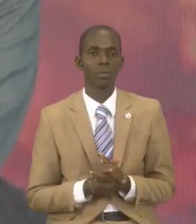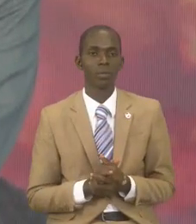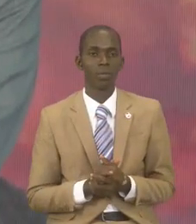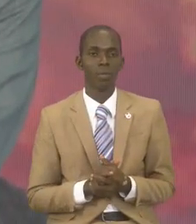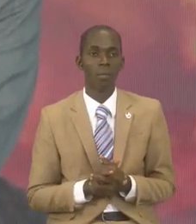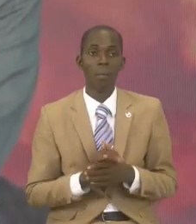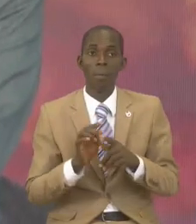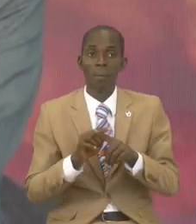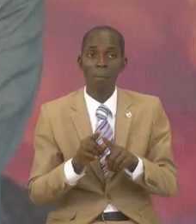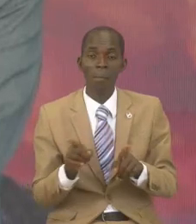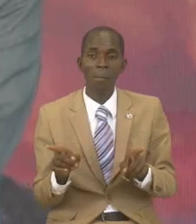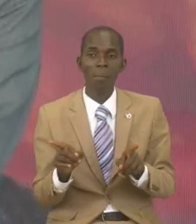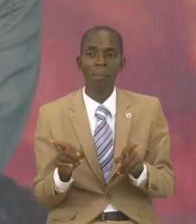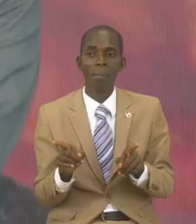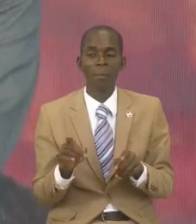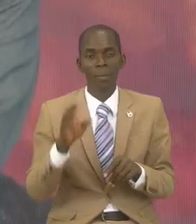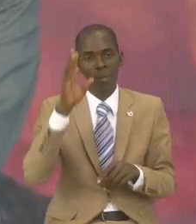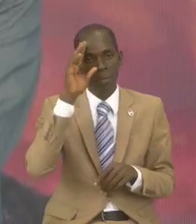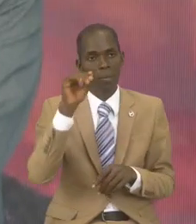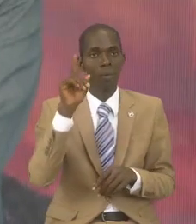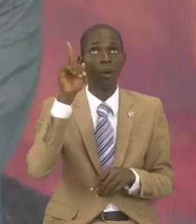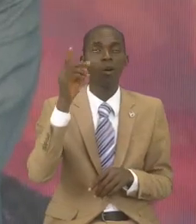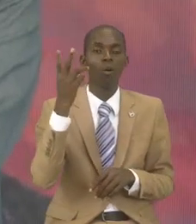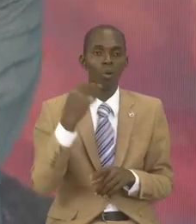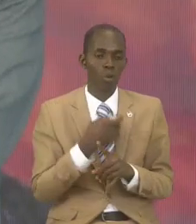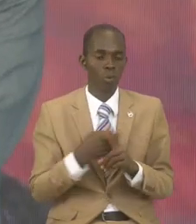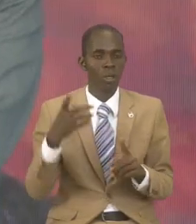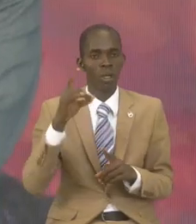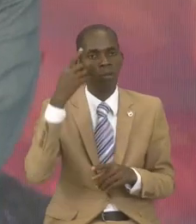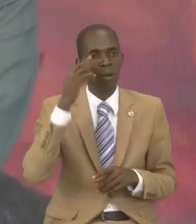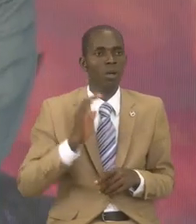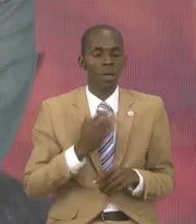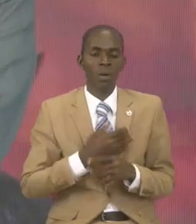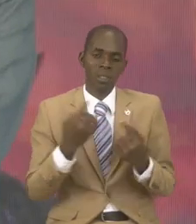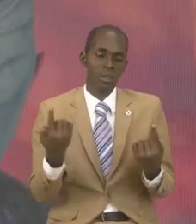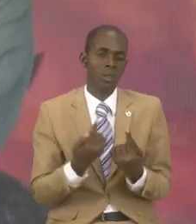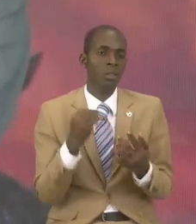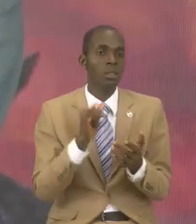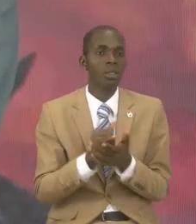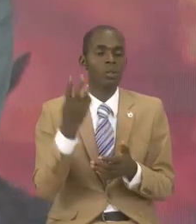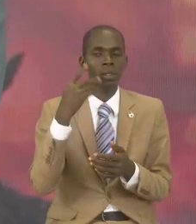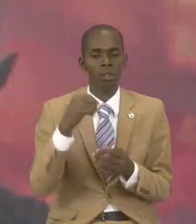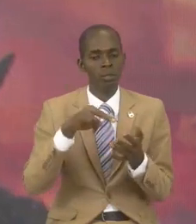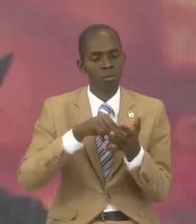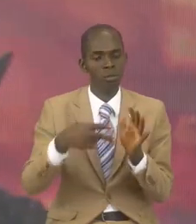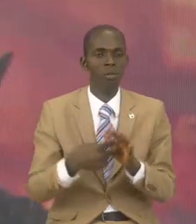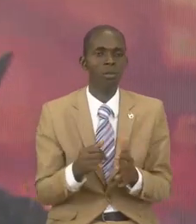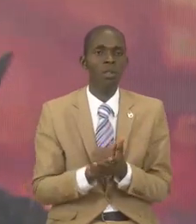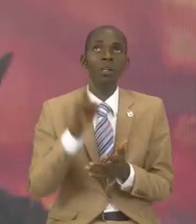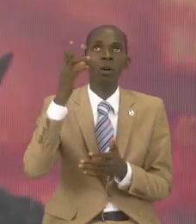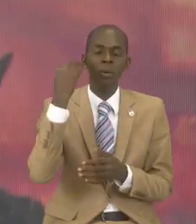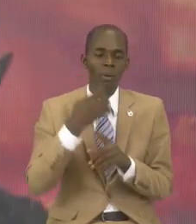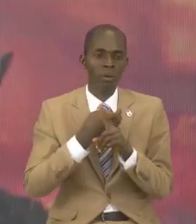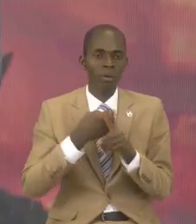But he was wounded for transgressions. That's the purpose. He was bruised